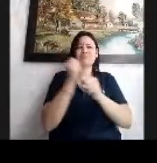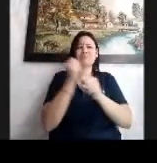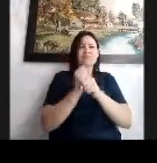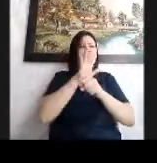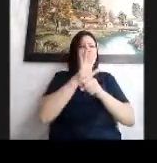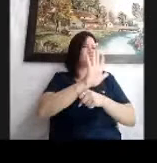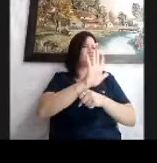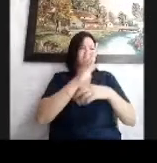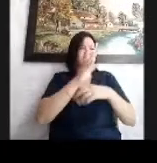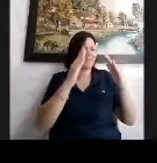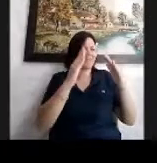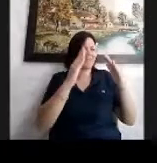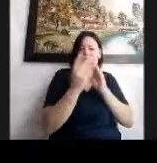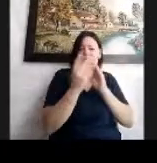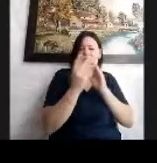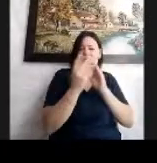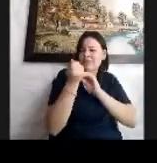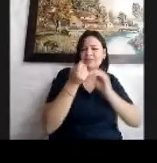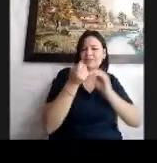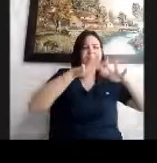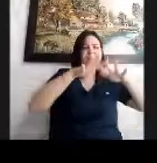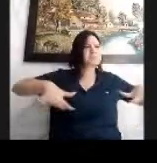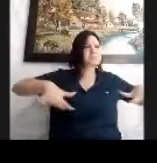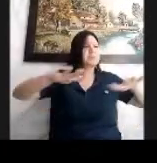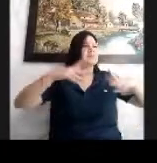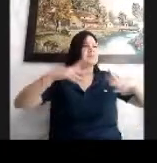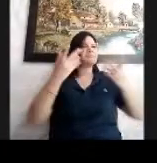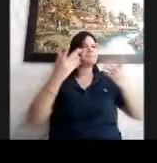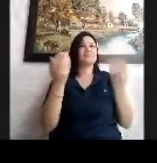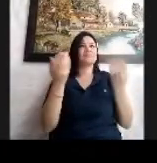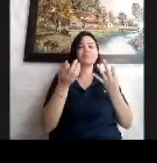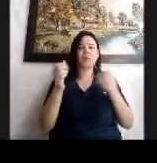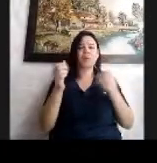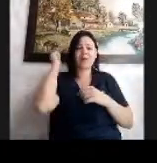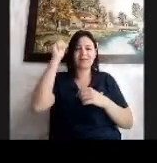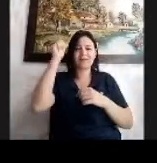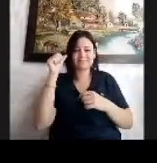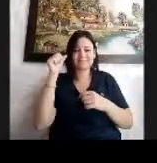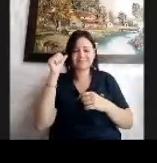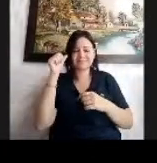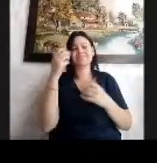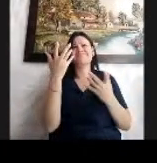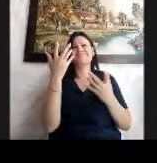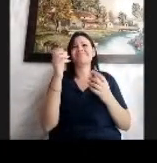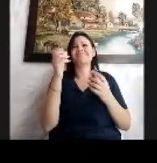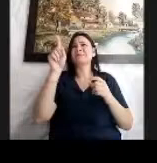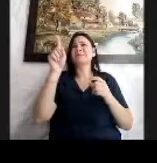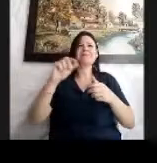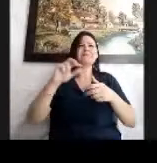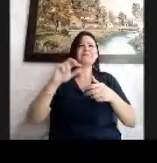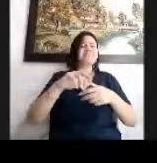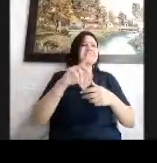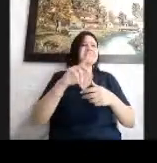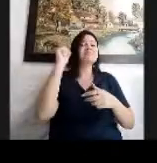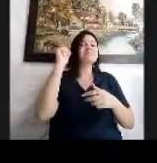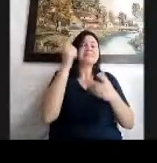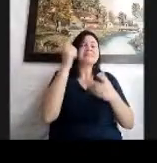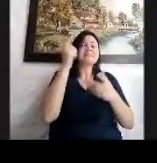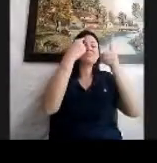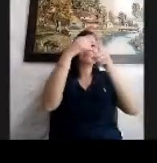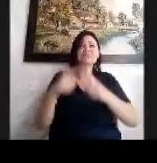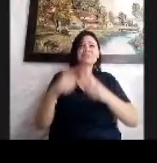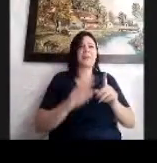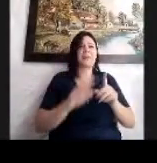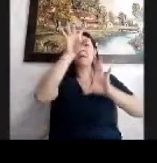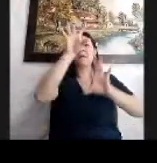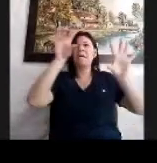en África, en Norteamérica, en Sudamérica, en Asia, todos los lugares que ustedes impactan con el trabajo